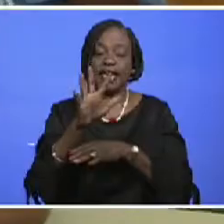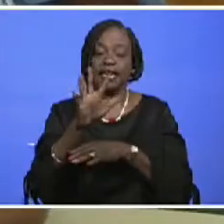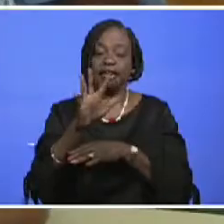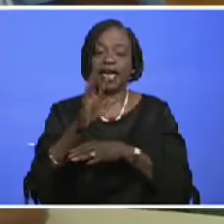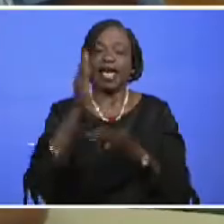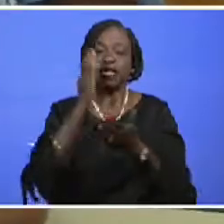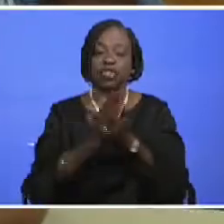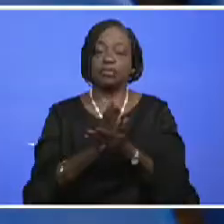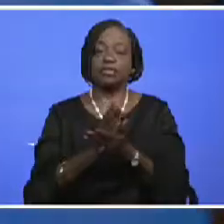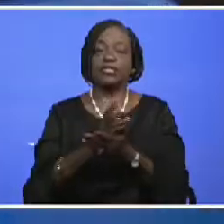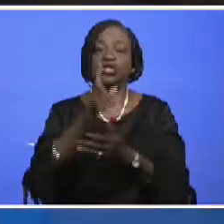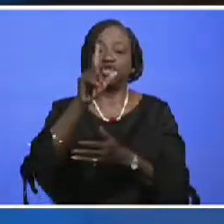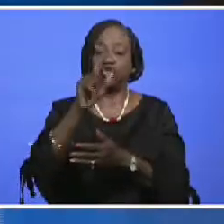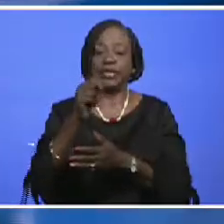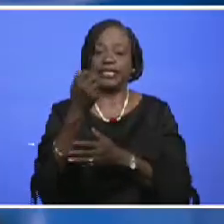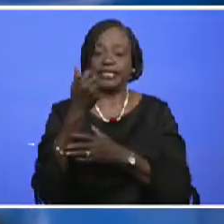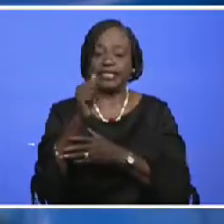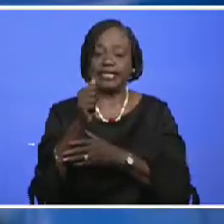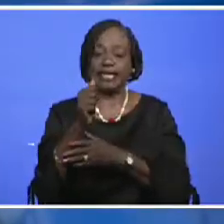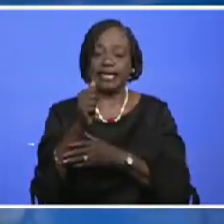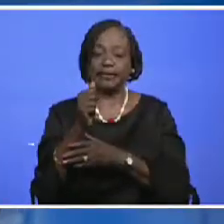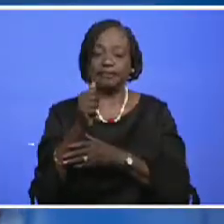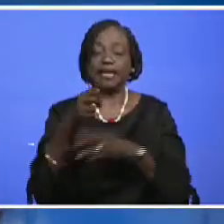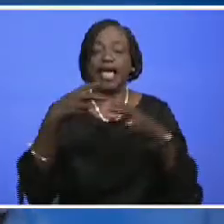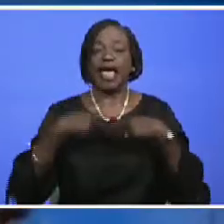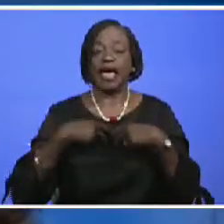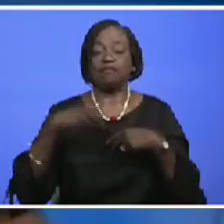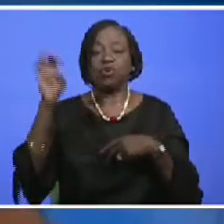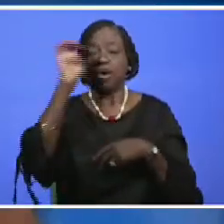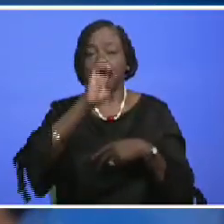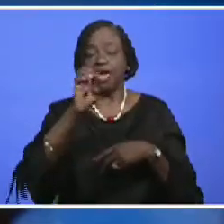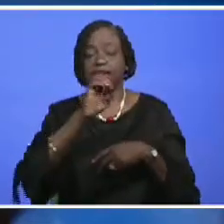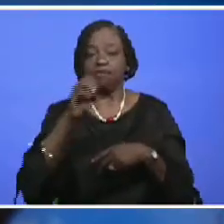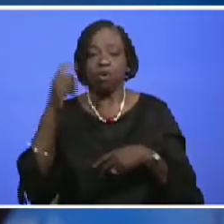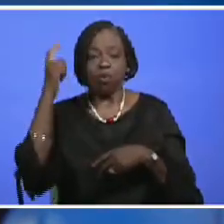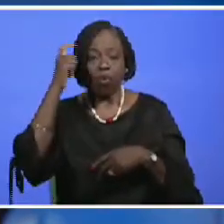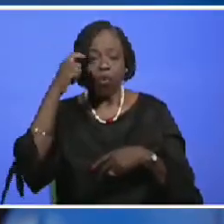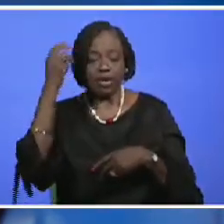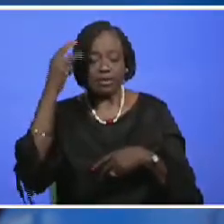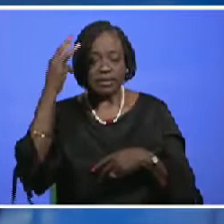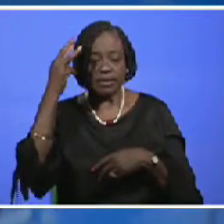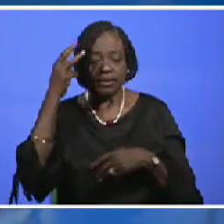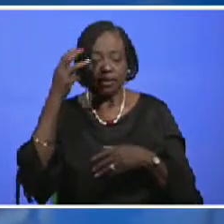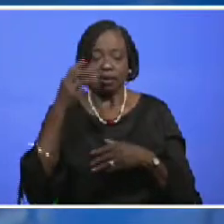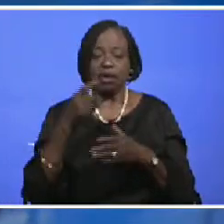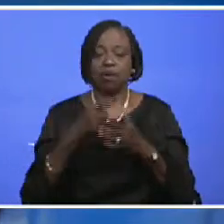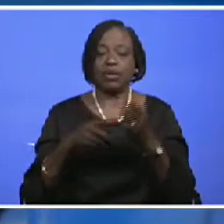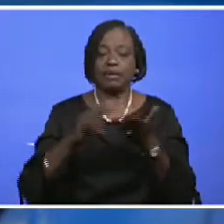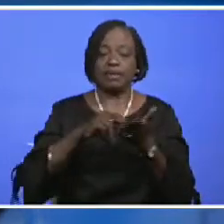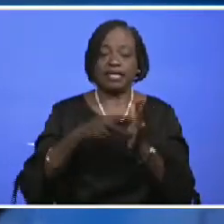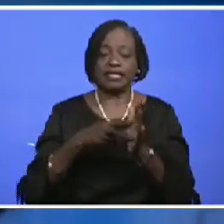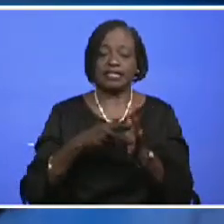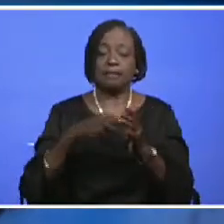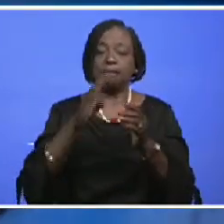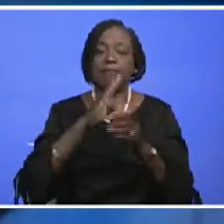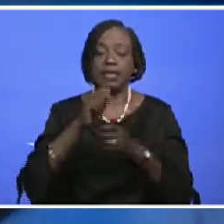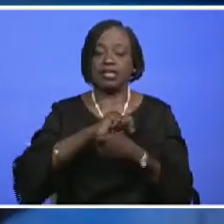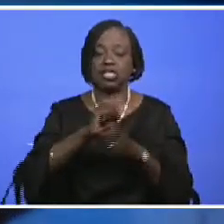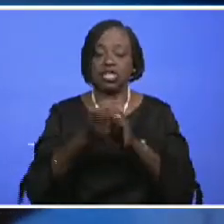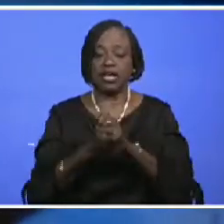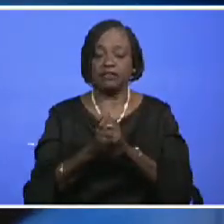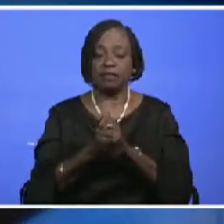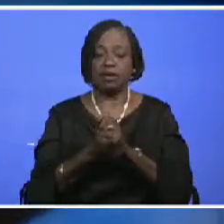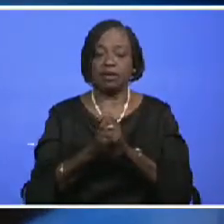stopped in 2010. And have you ever wondered what it's like transitioning from being a player in the NBA to an official? Well, if you have, our news team